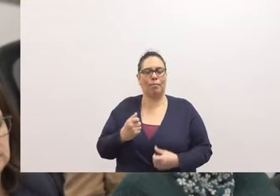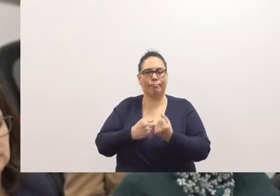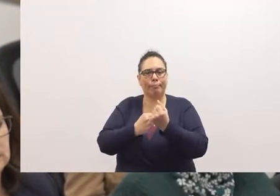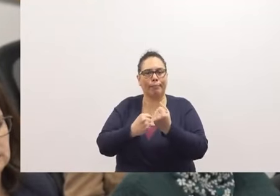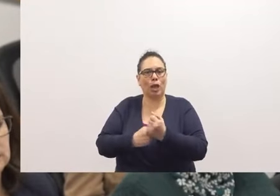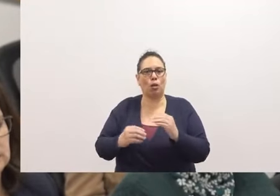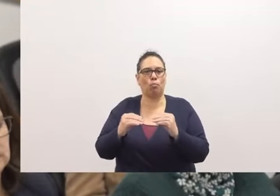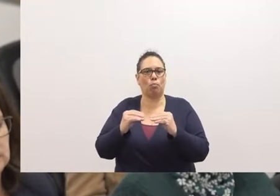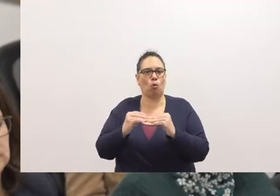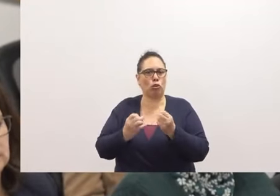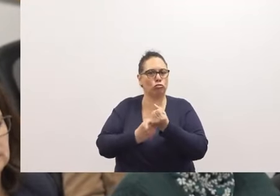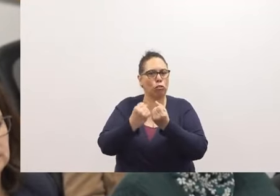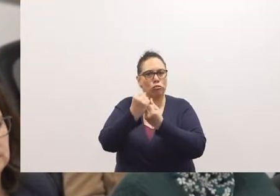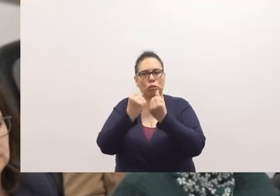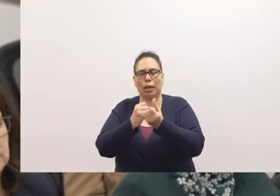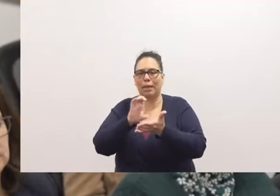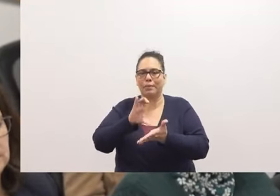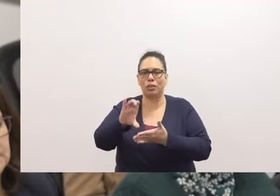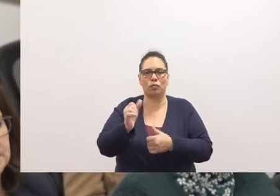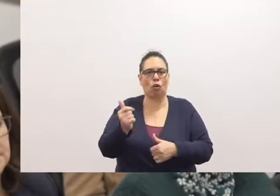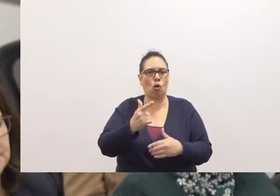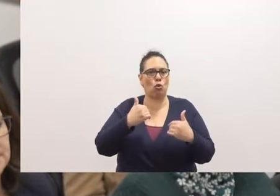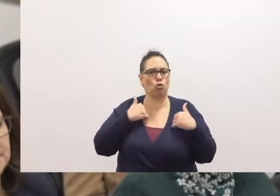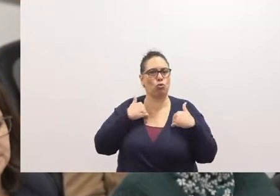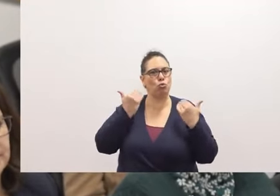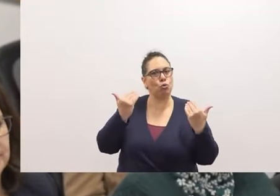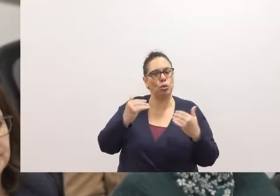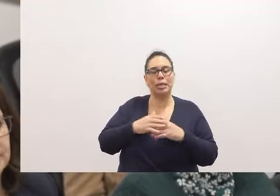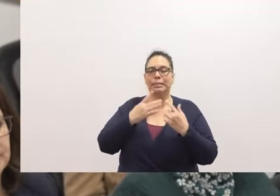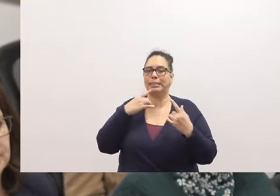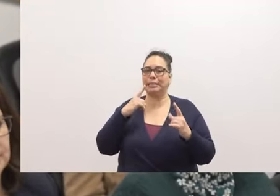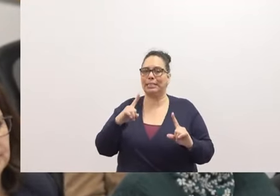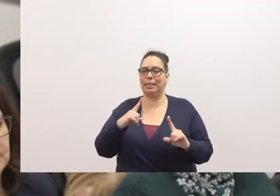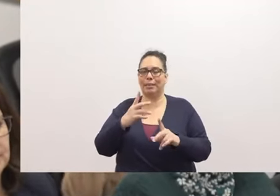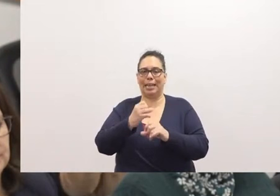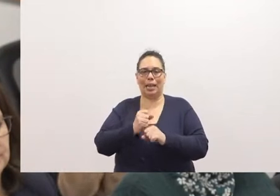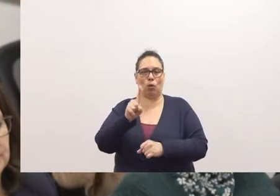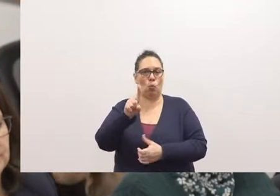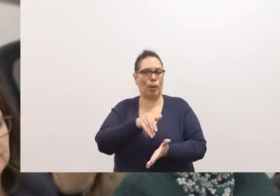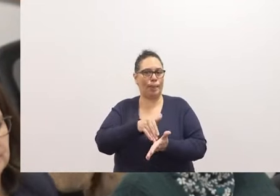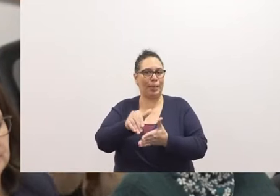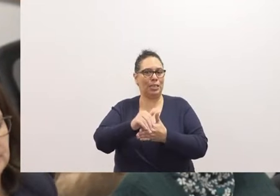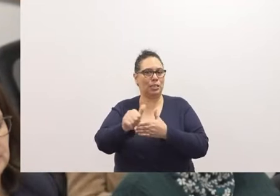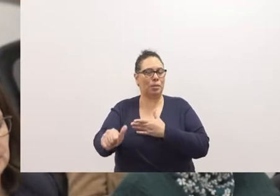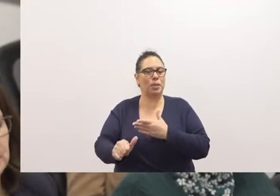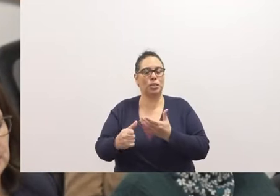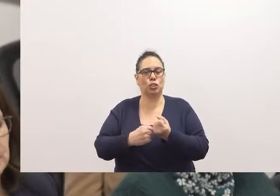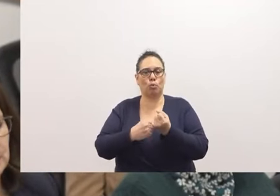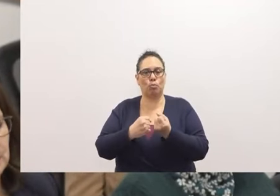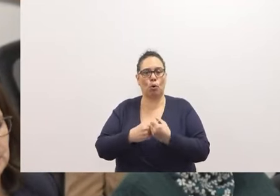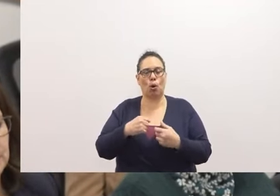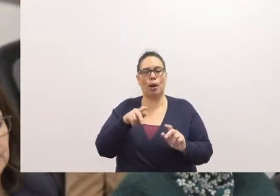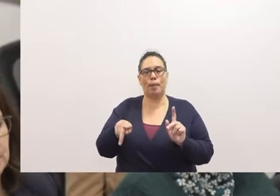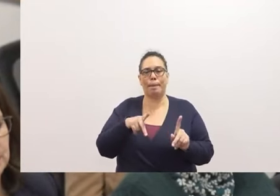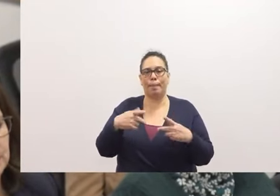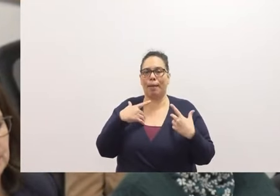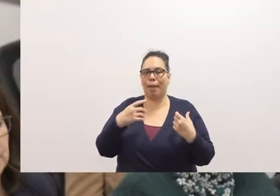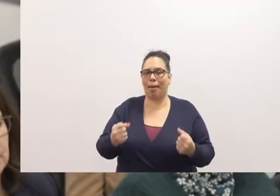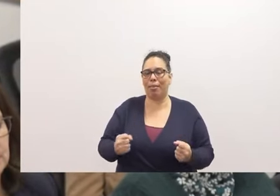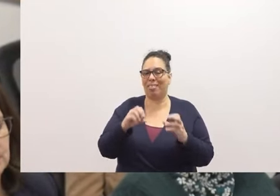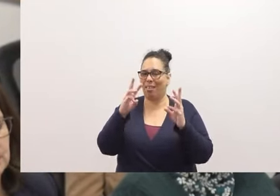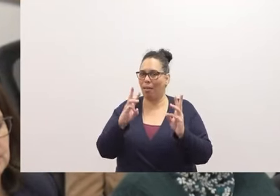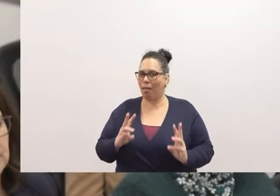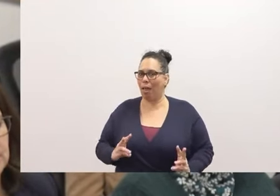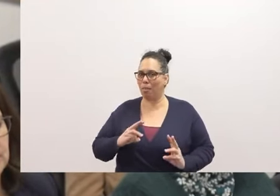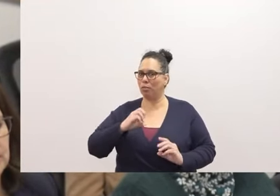structural investment and funding for all youth, and have succeeded in securing $1 million to support public health, climate resilience, and youth